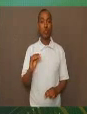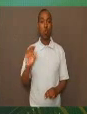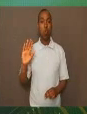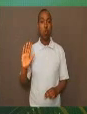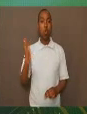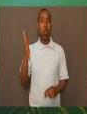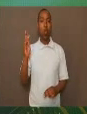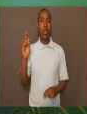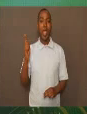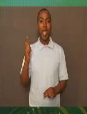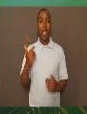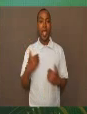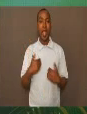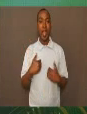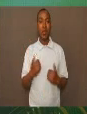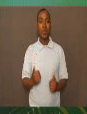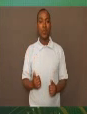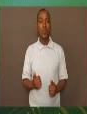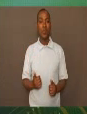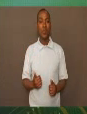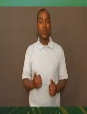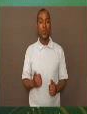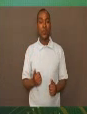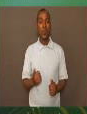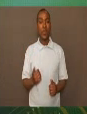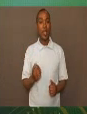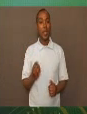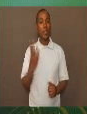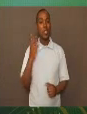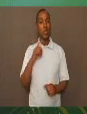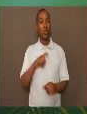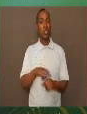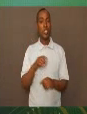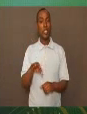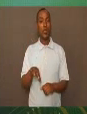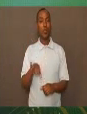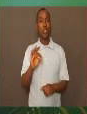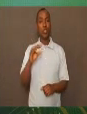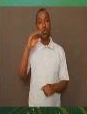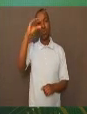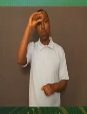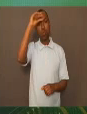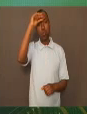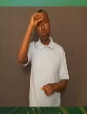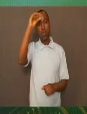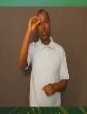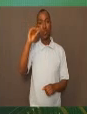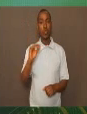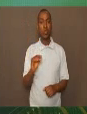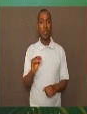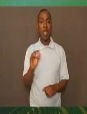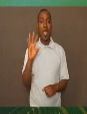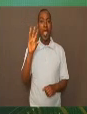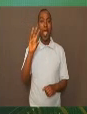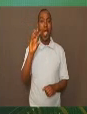gonorrhea, but it is most often found in people who are